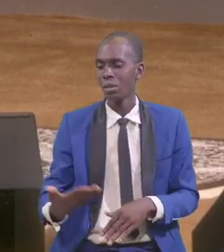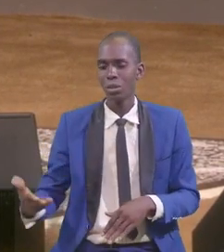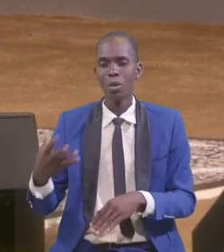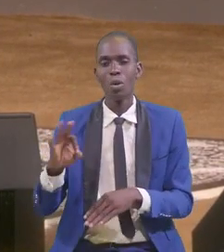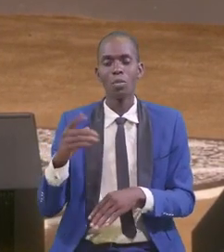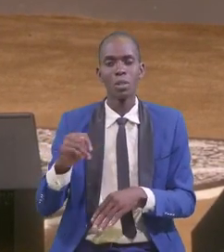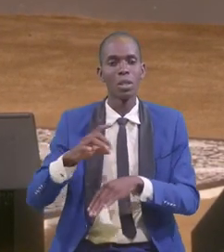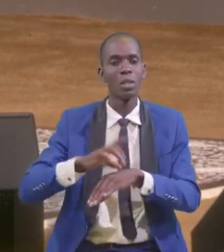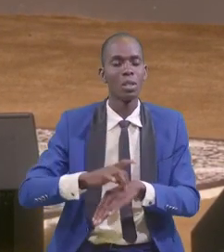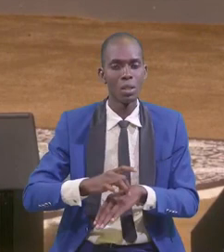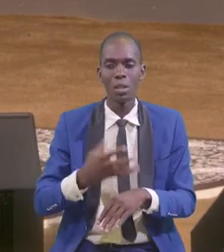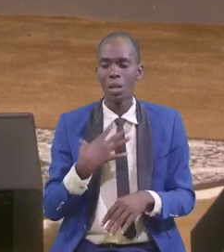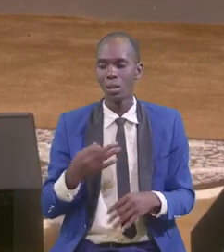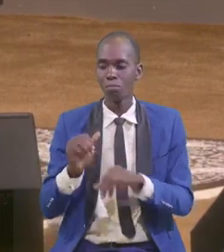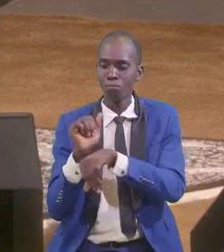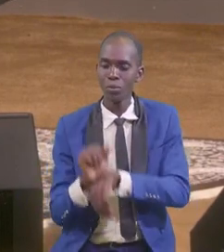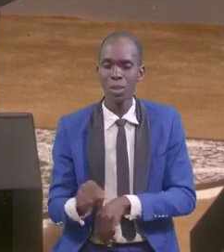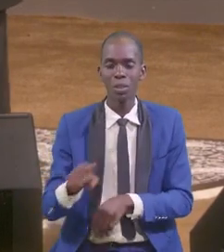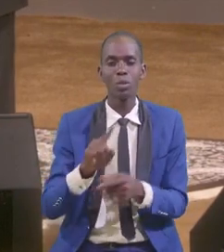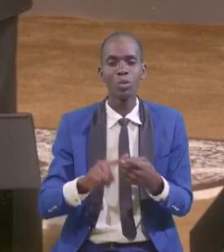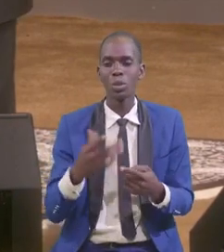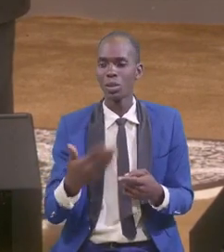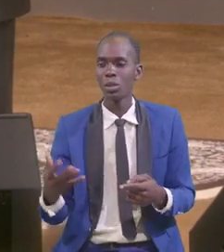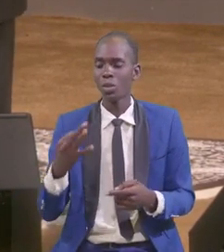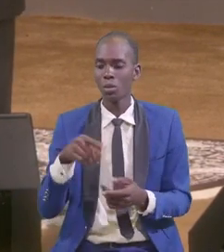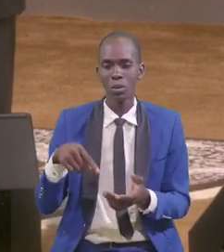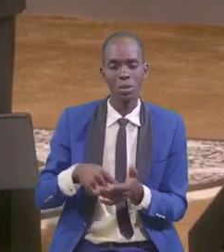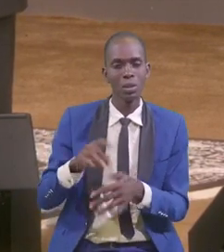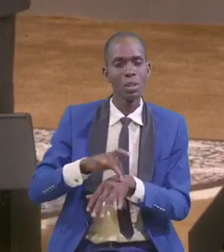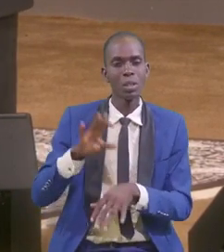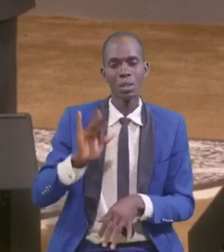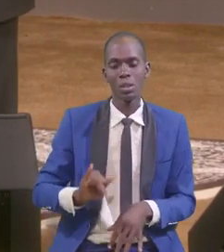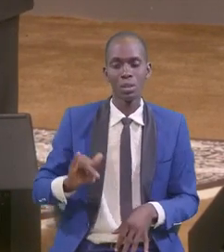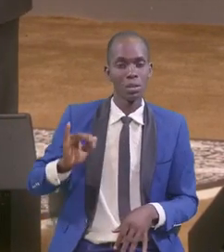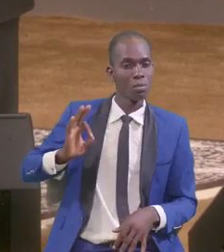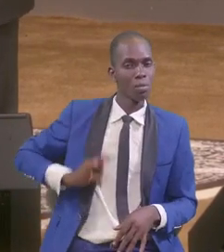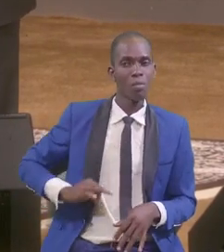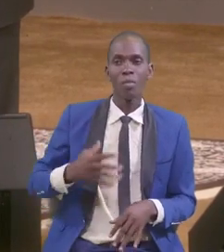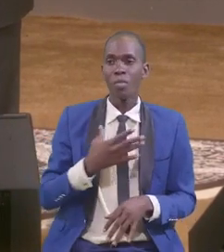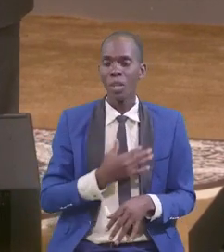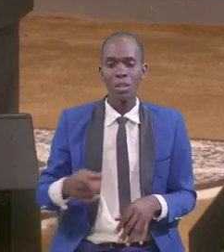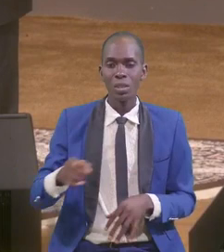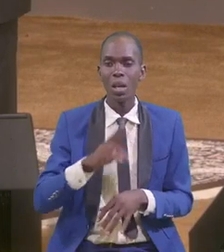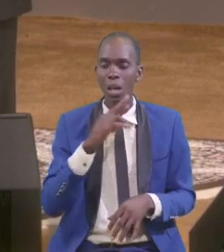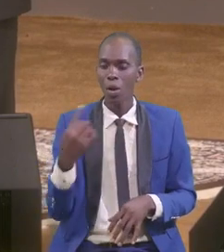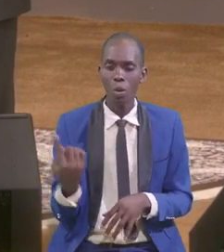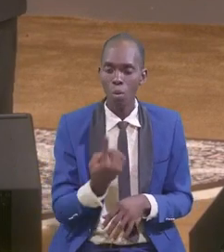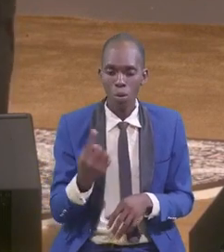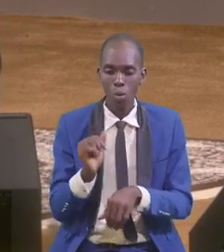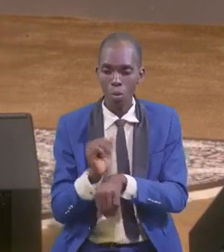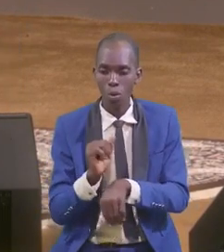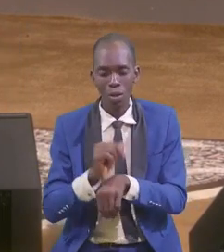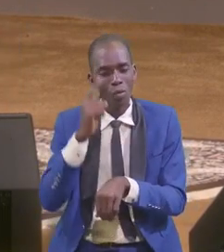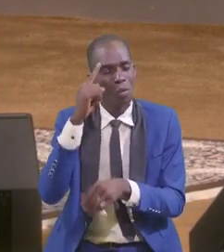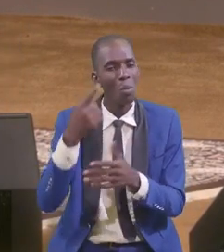to material gain and binds them only to the earth, and they're walking for the dust and they're walking for